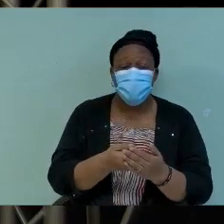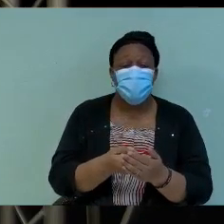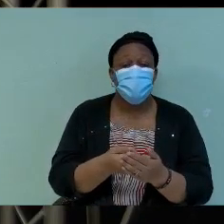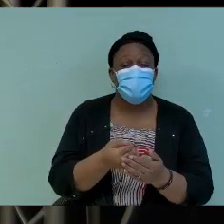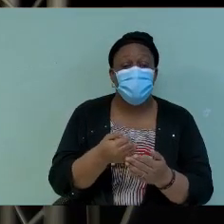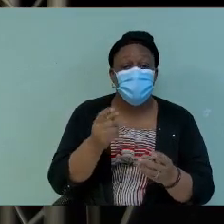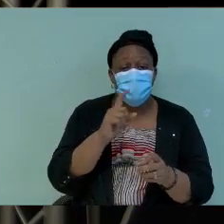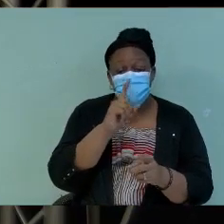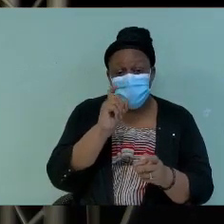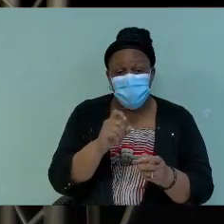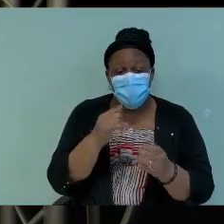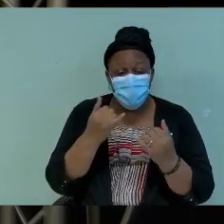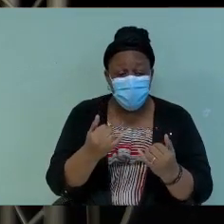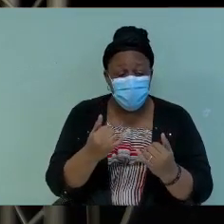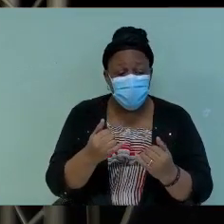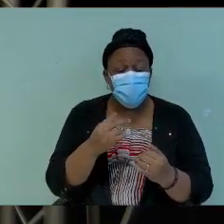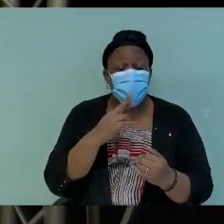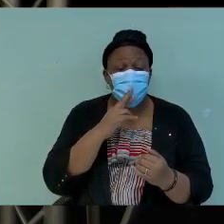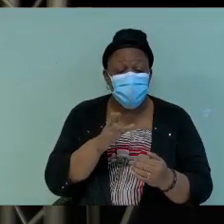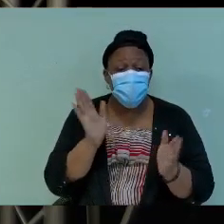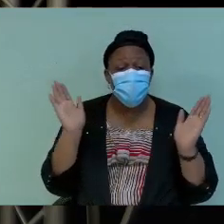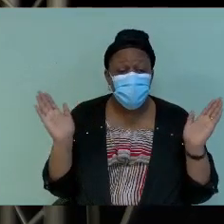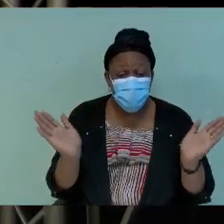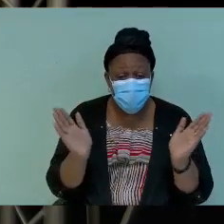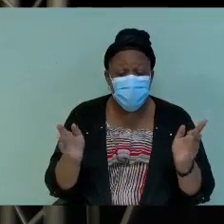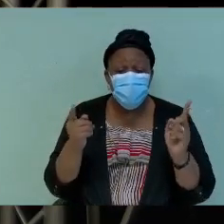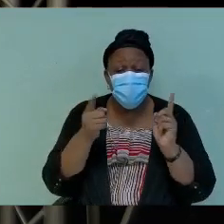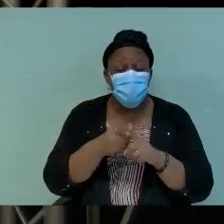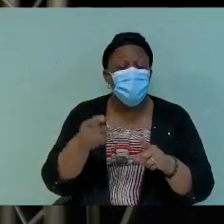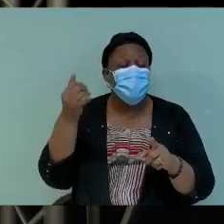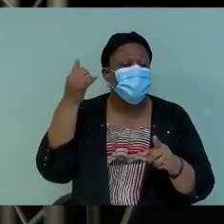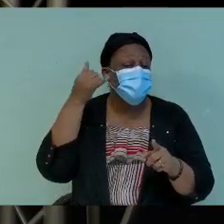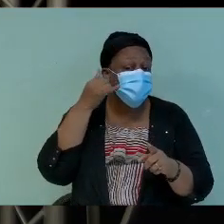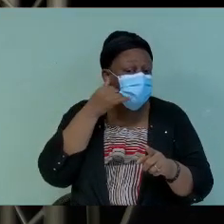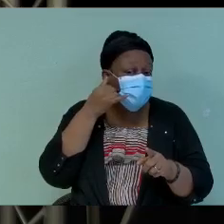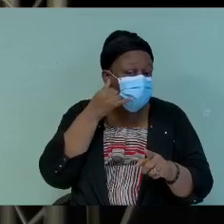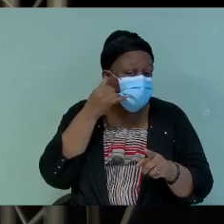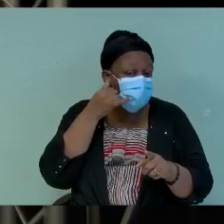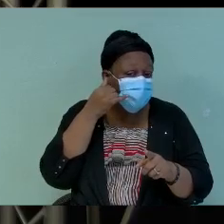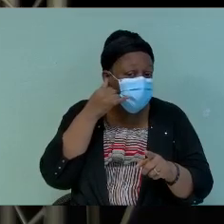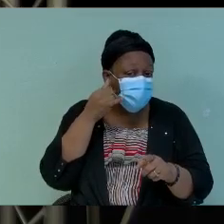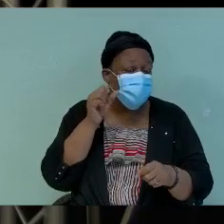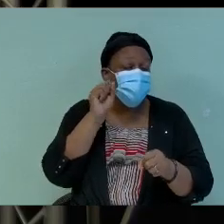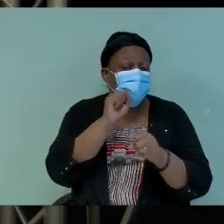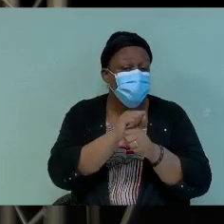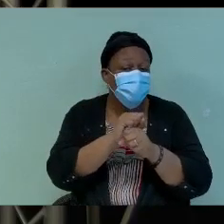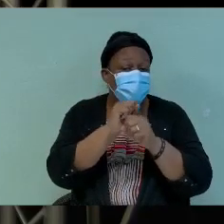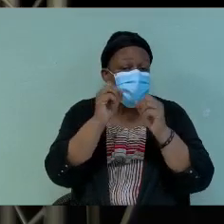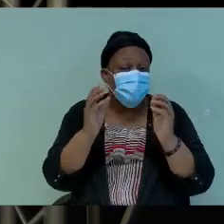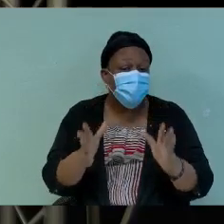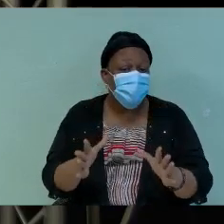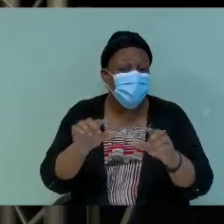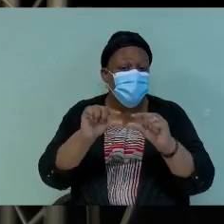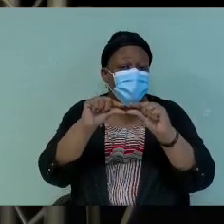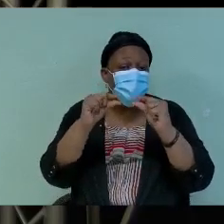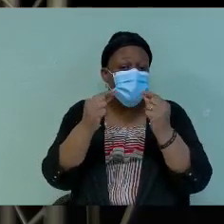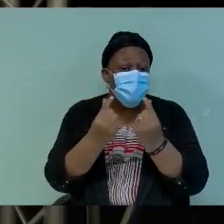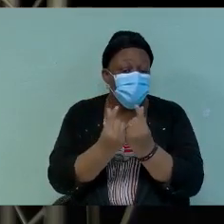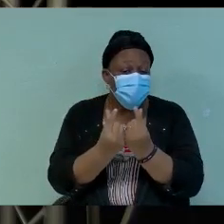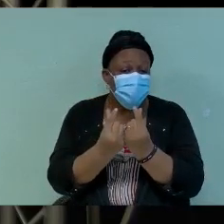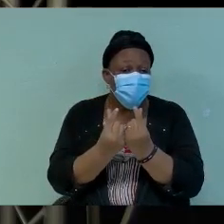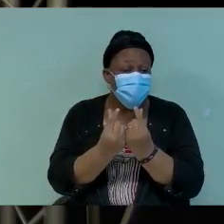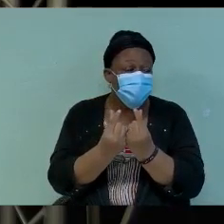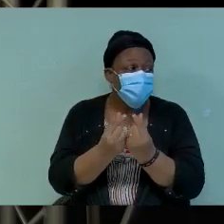again, we are encouraging persons who are experiencing these challenges as it regards to the